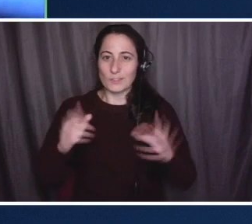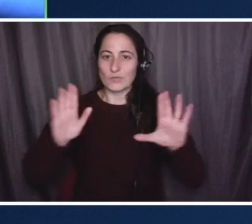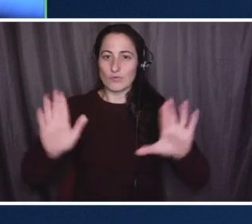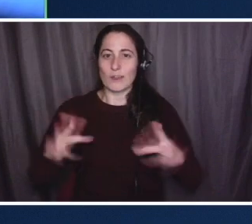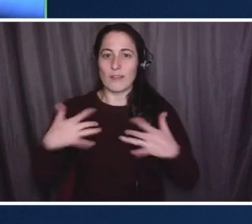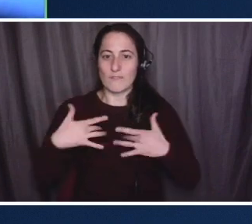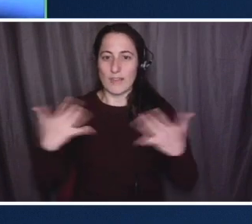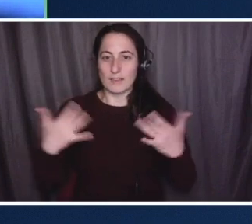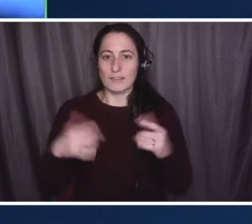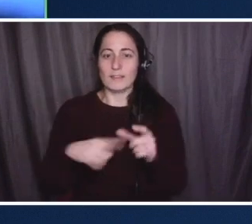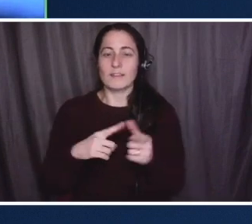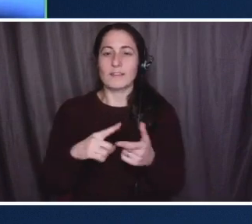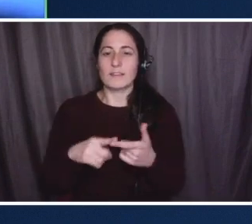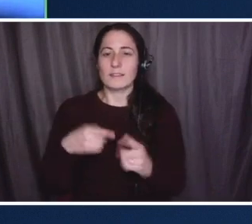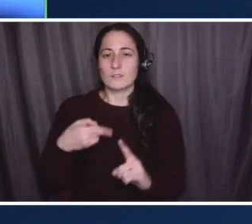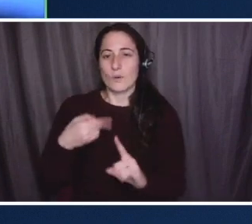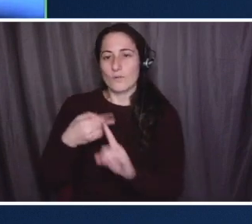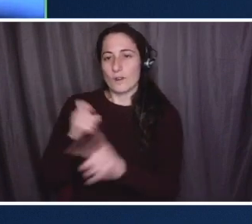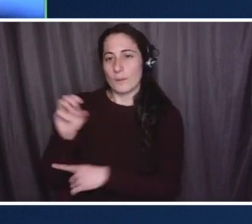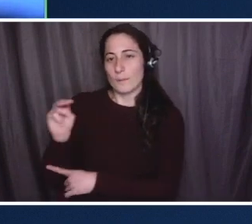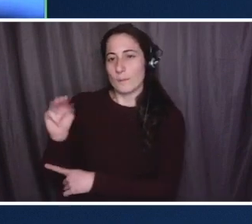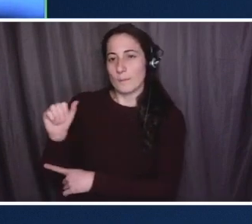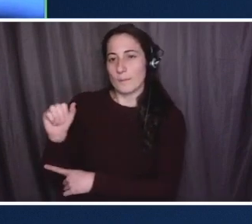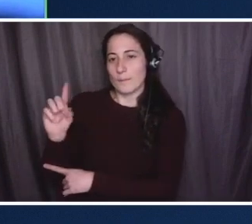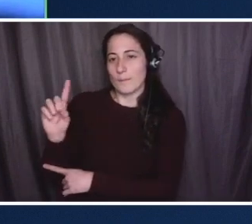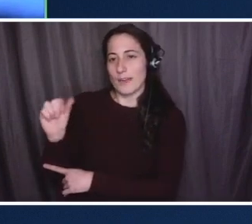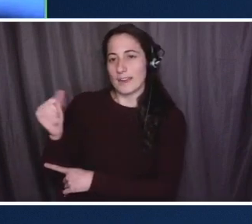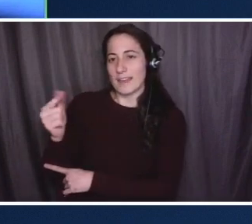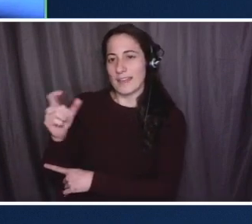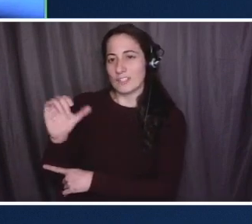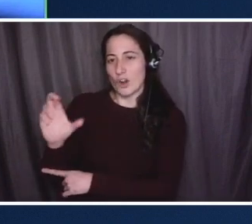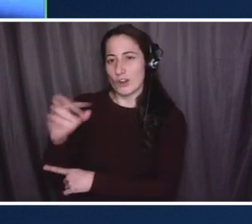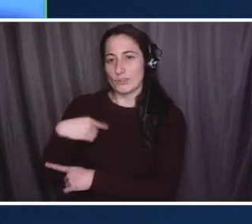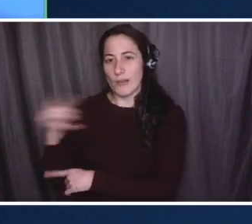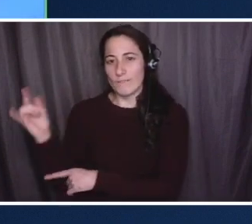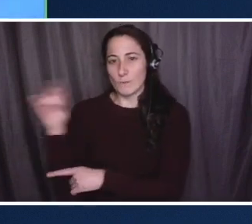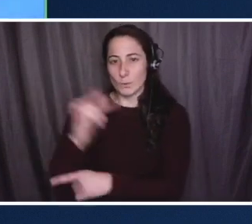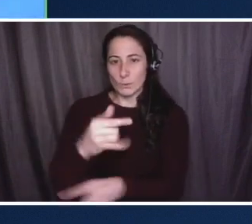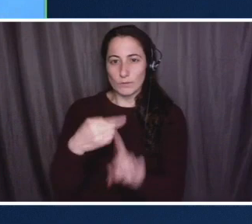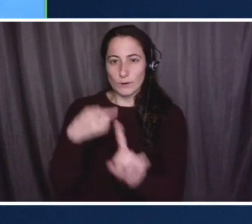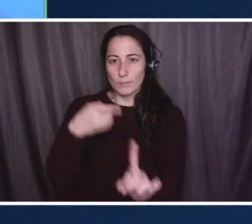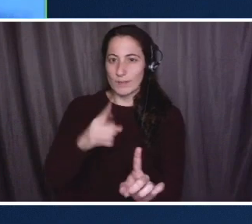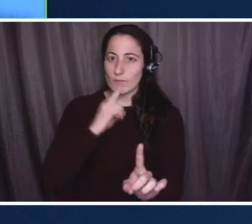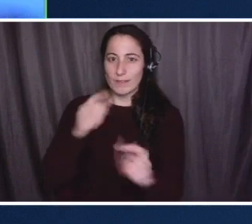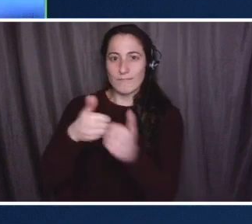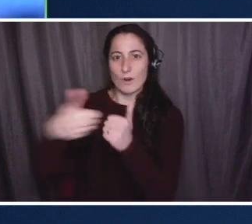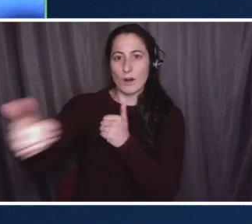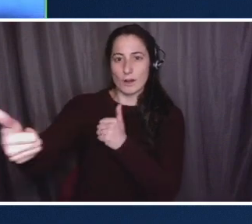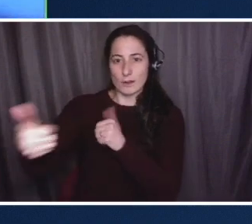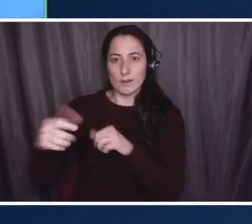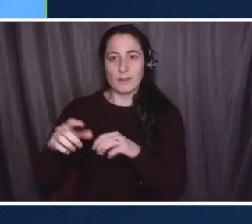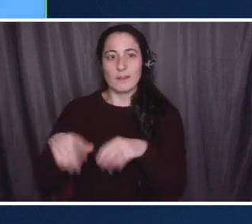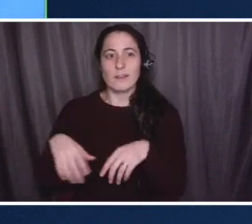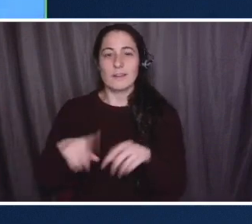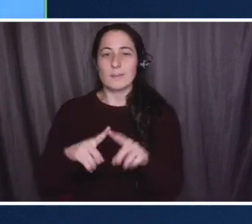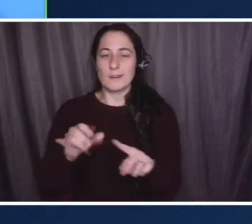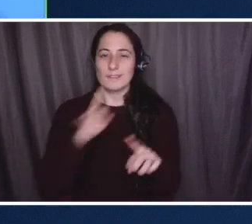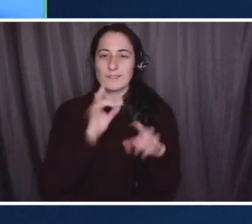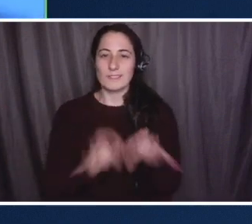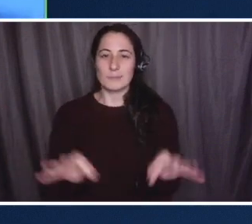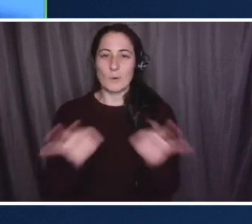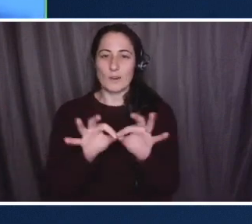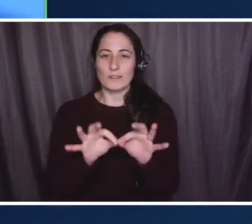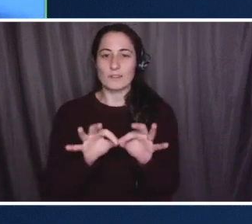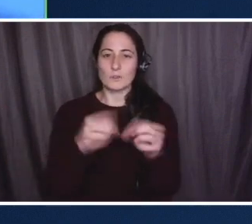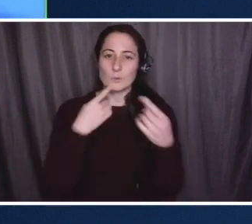from Madagascar to be here, so I can tell you it's a pretty long way. But it's really important to tell the world